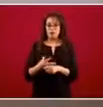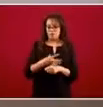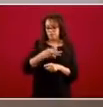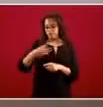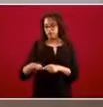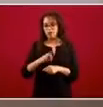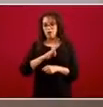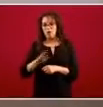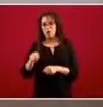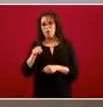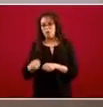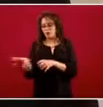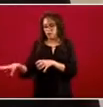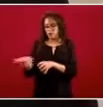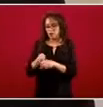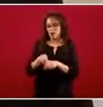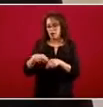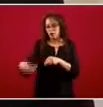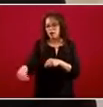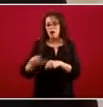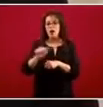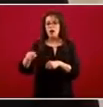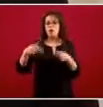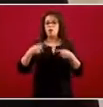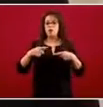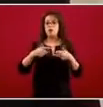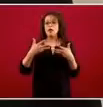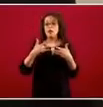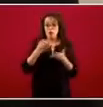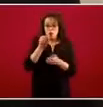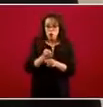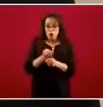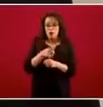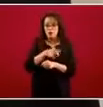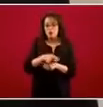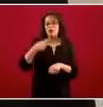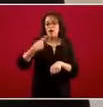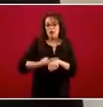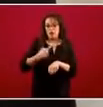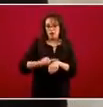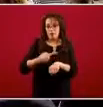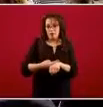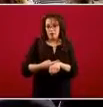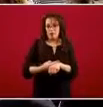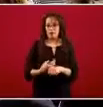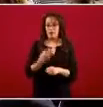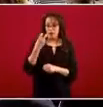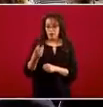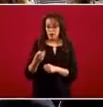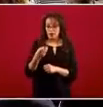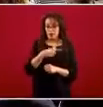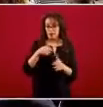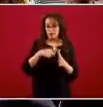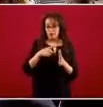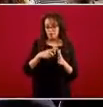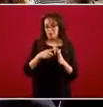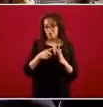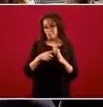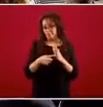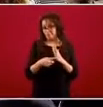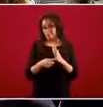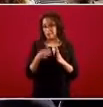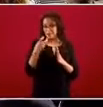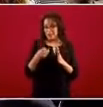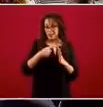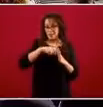that plasma and transfuse it to people who are currently dealing with